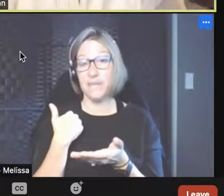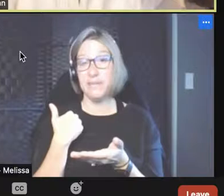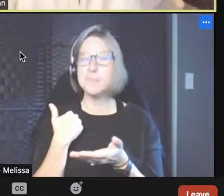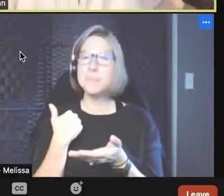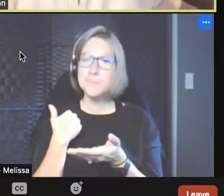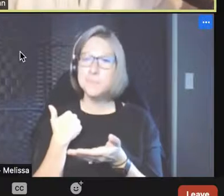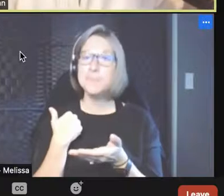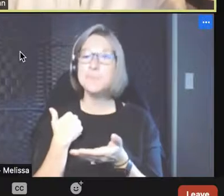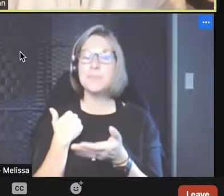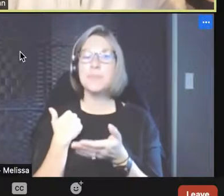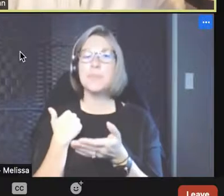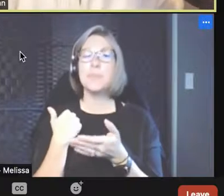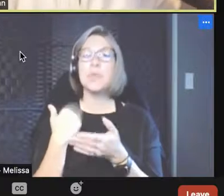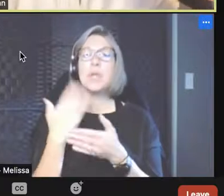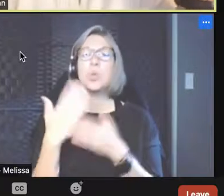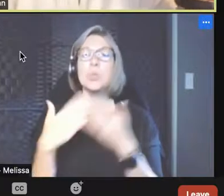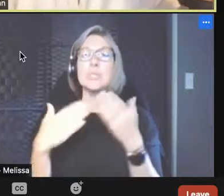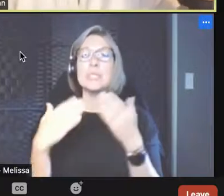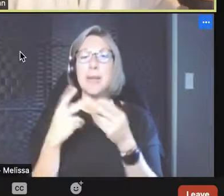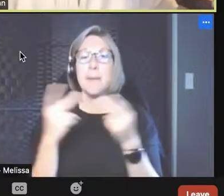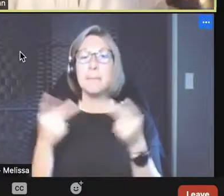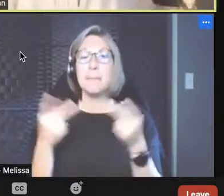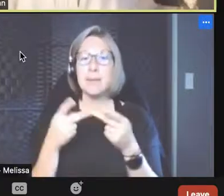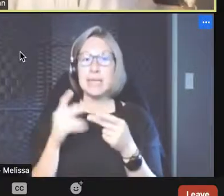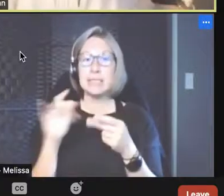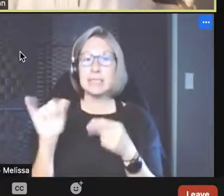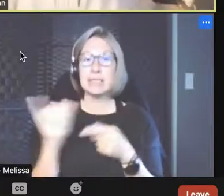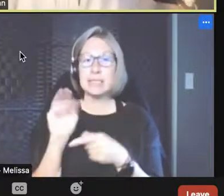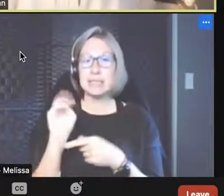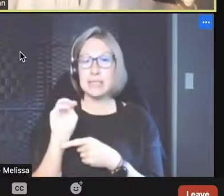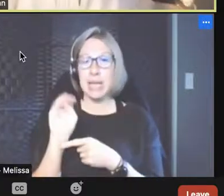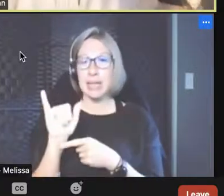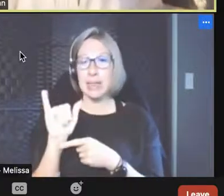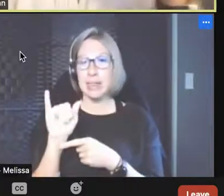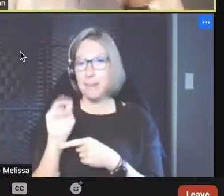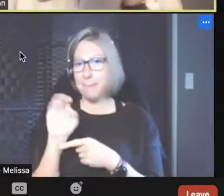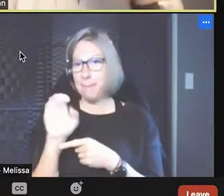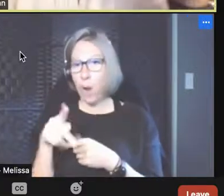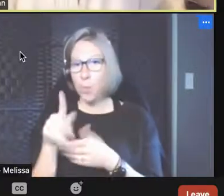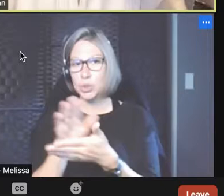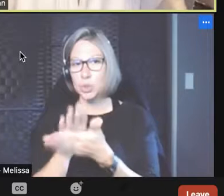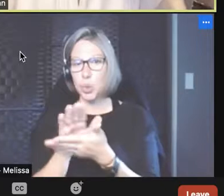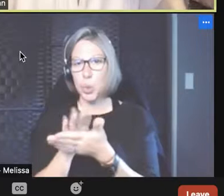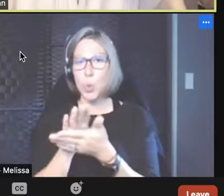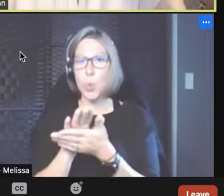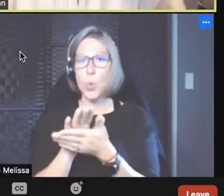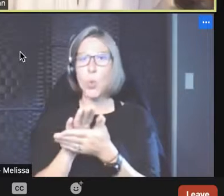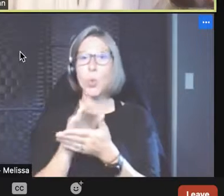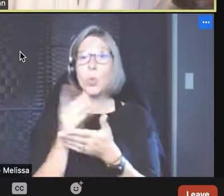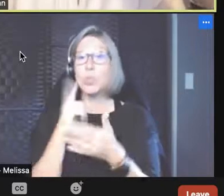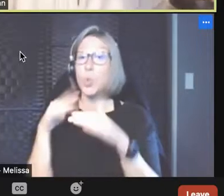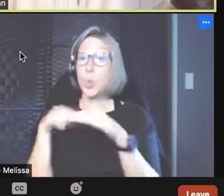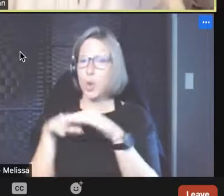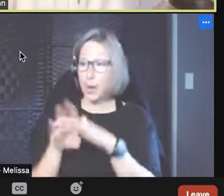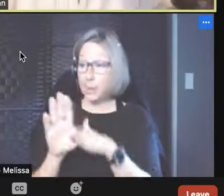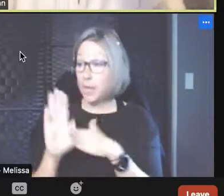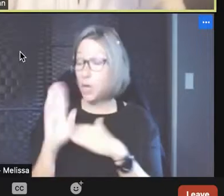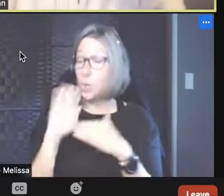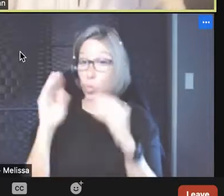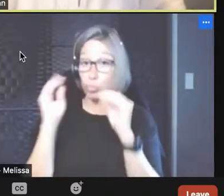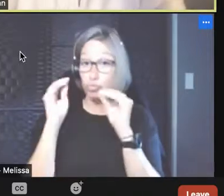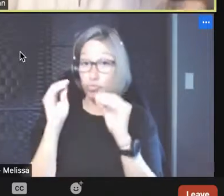like, the Myope school that said beyond these doors, vision will not be used. It was just, you come into this class to learn, and we're going to save